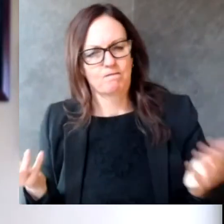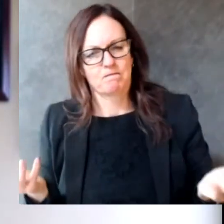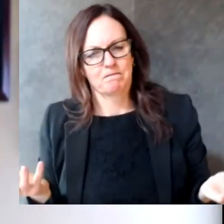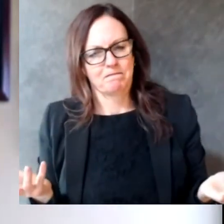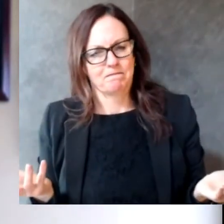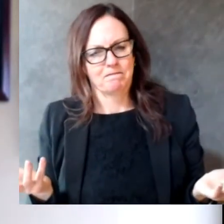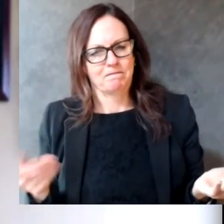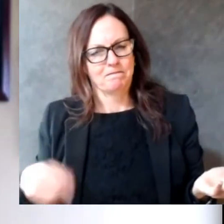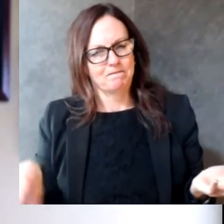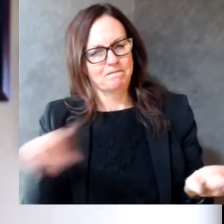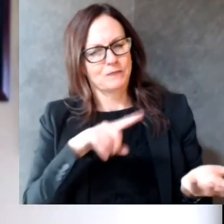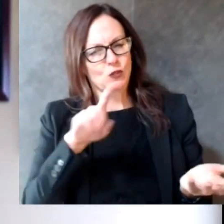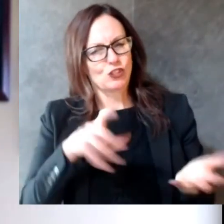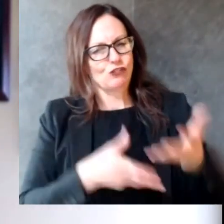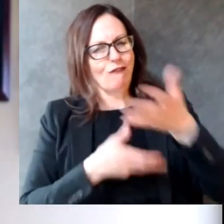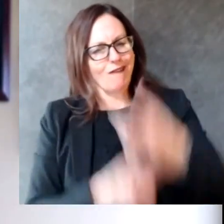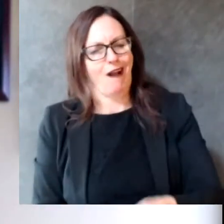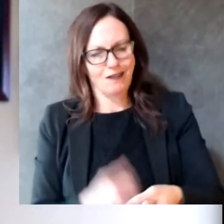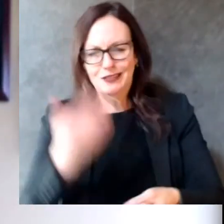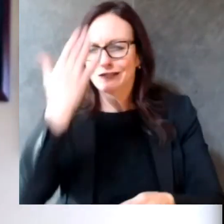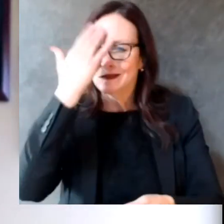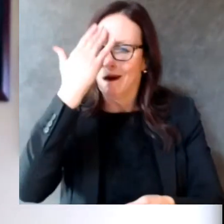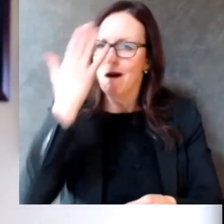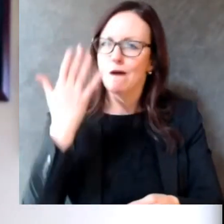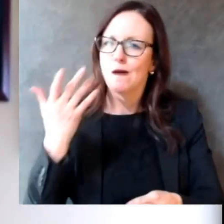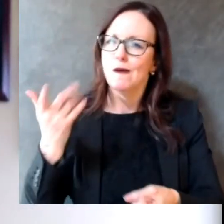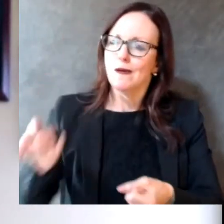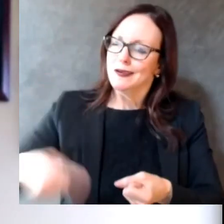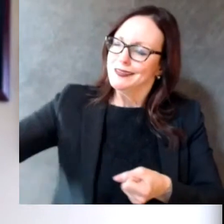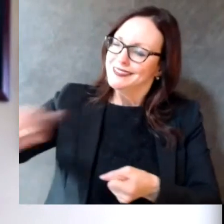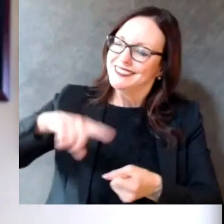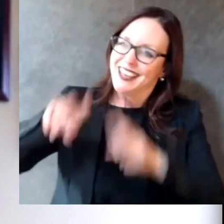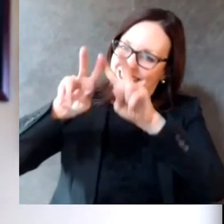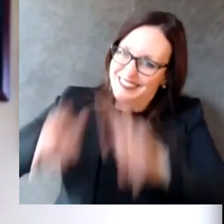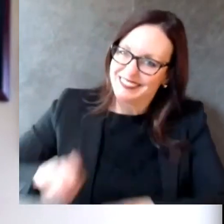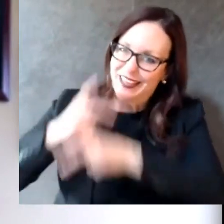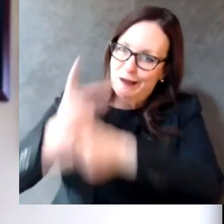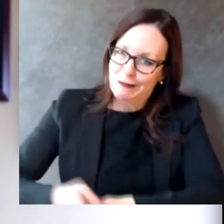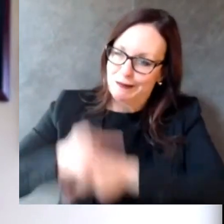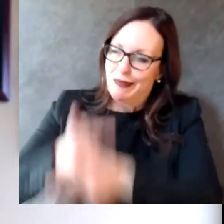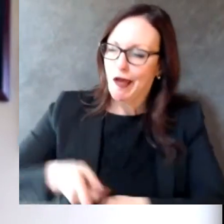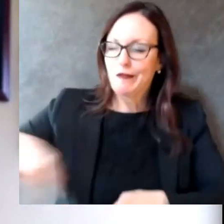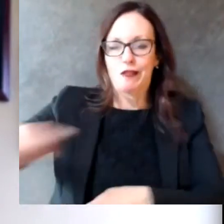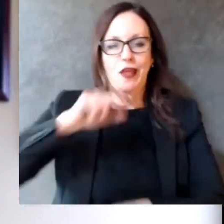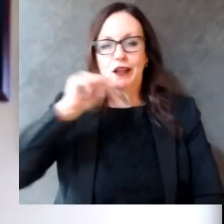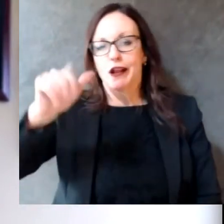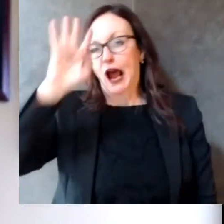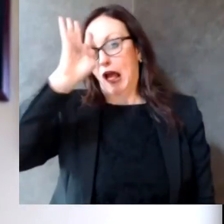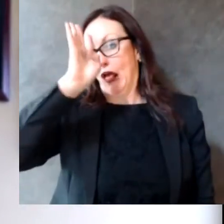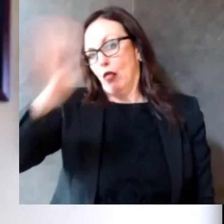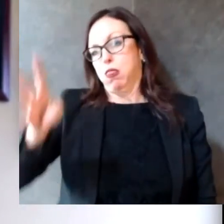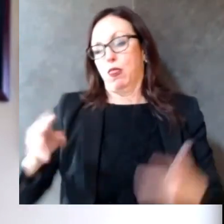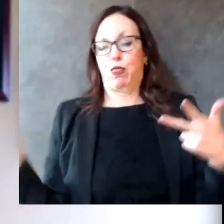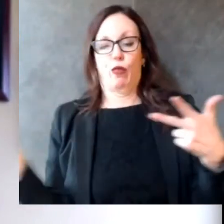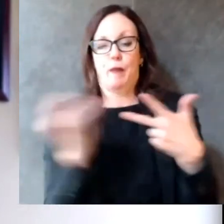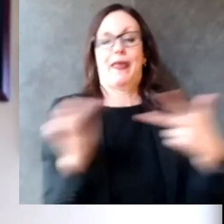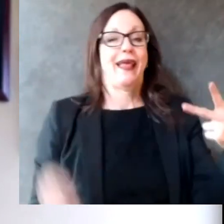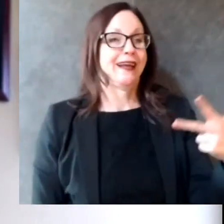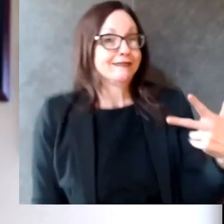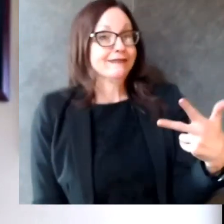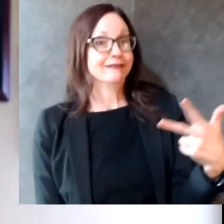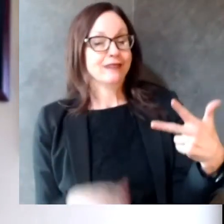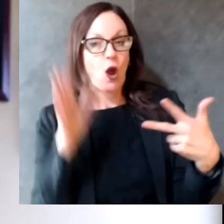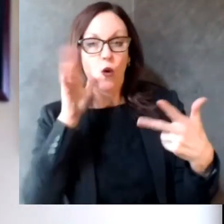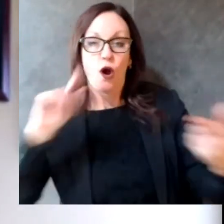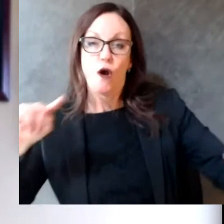translate that and communicate it to a large number of people. So in short, I think that there's a lot of pride that the system worked as well as it is. And